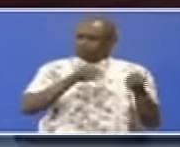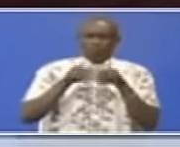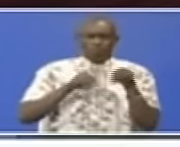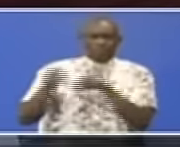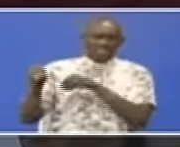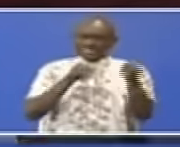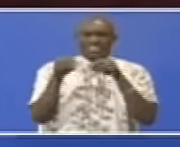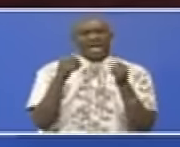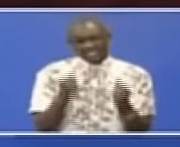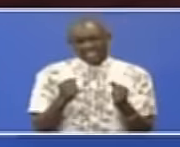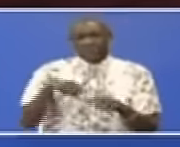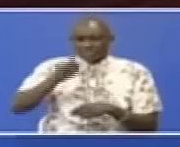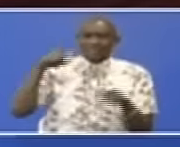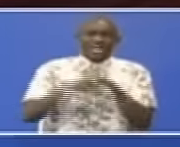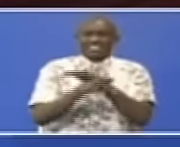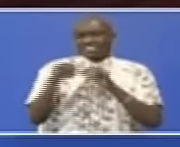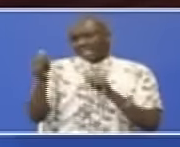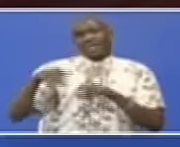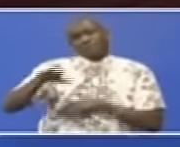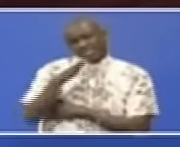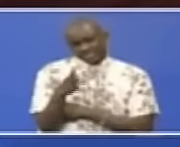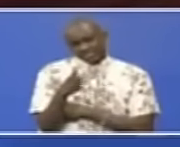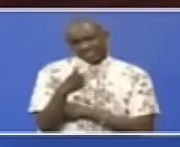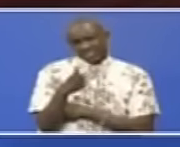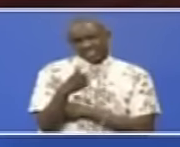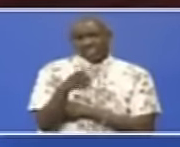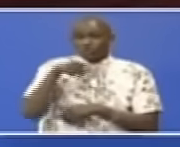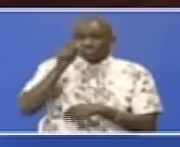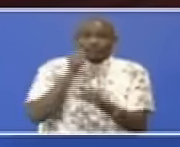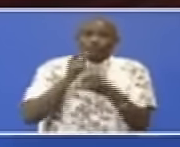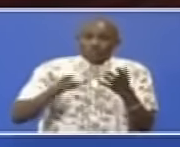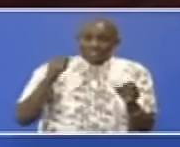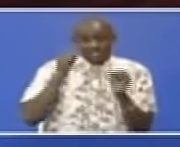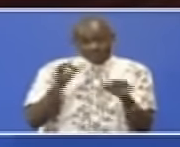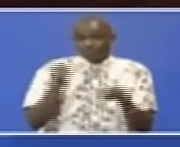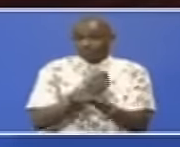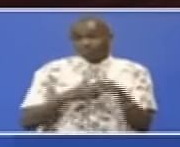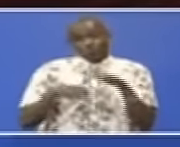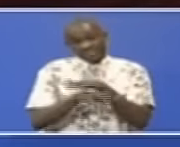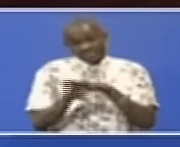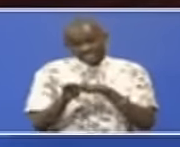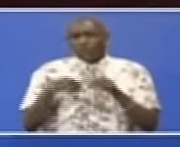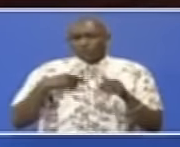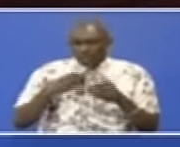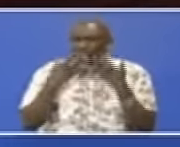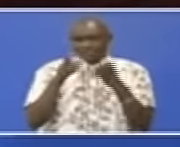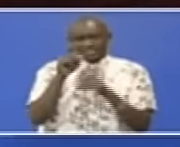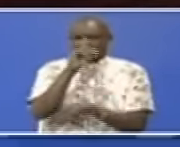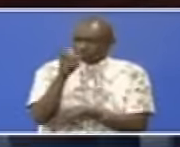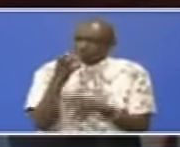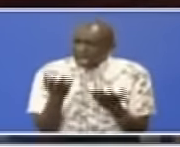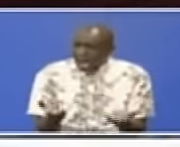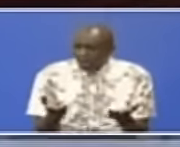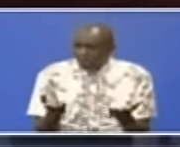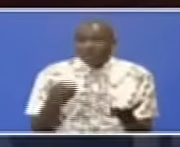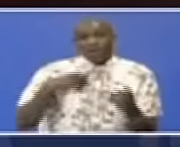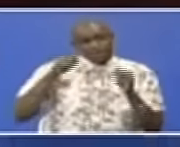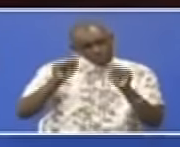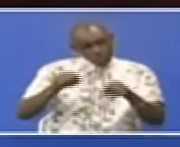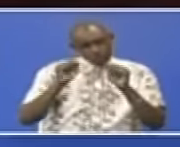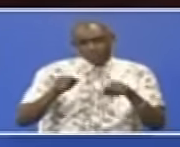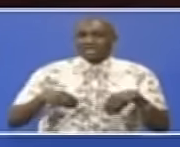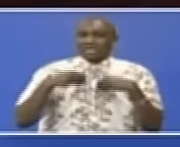access places you couldn't access before without this, what do you do? And we are trying to answer that question by saying that we can